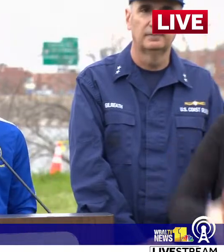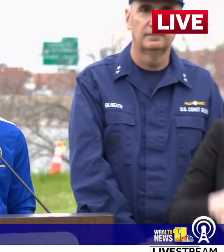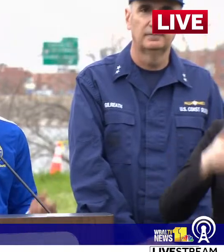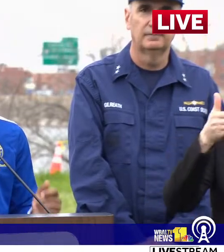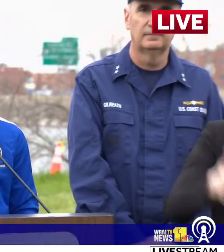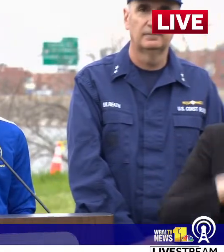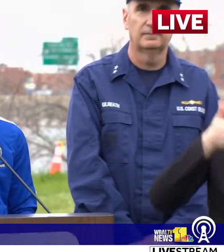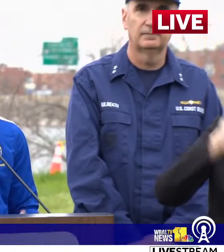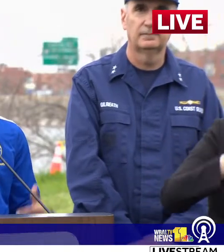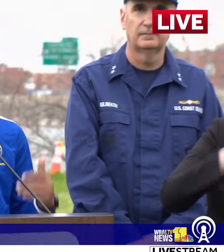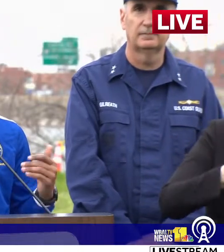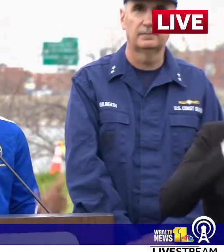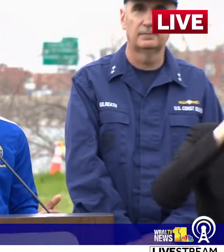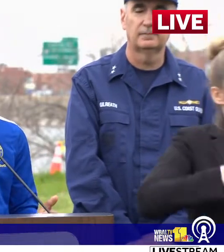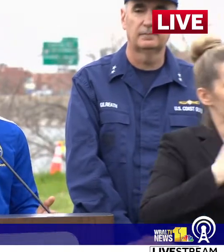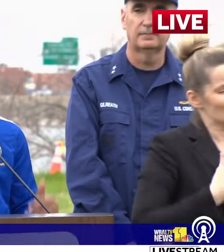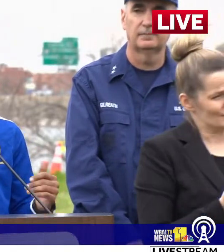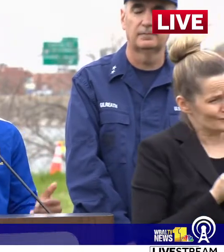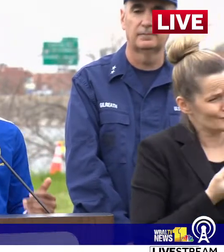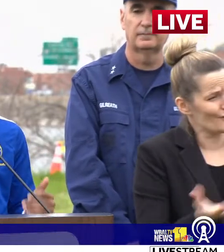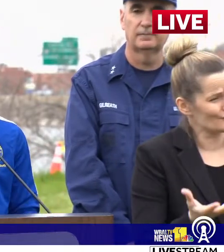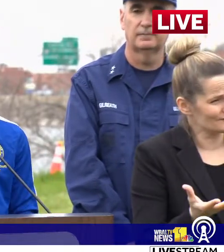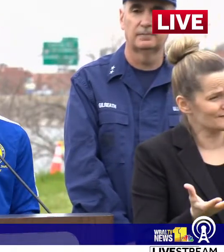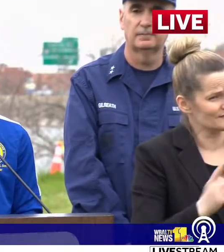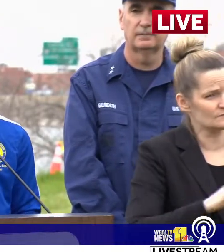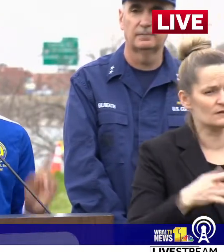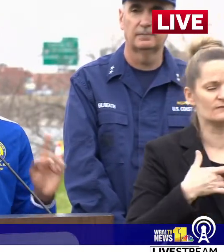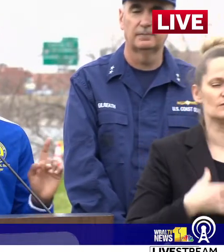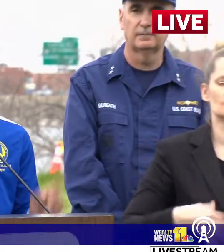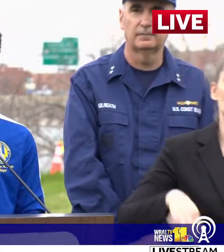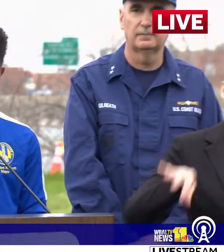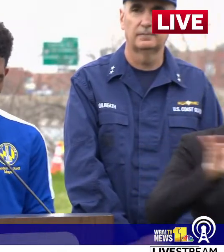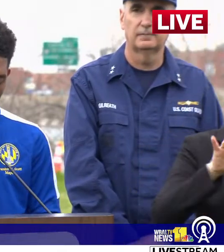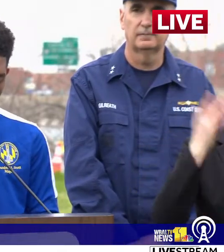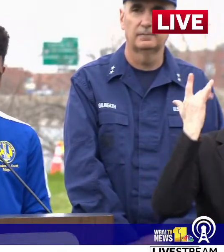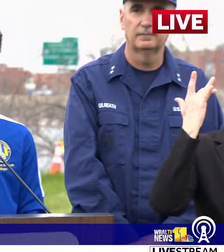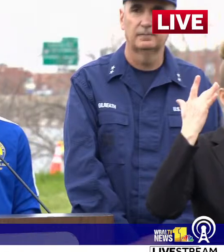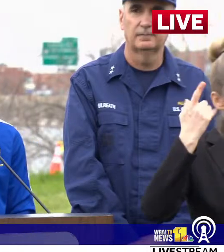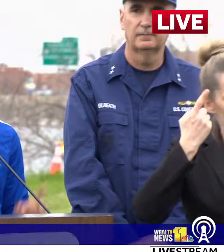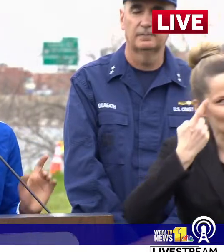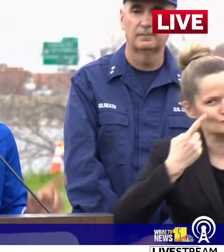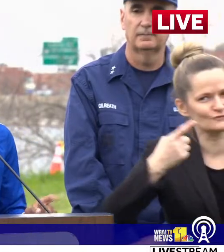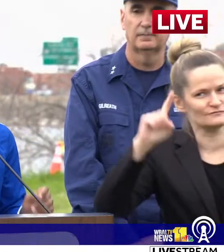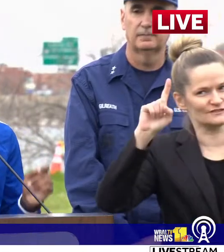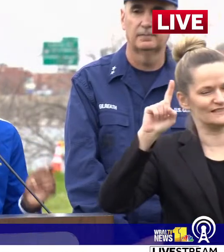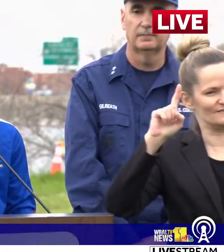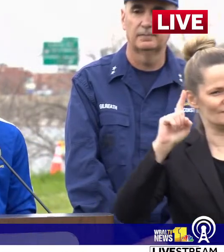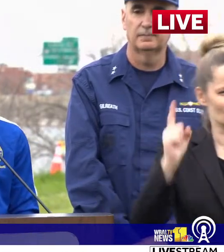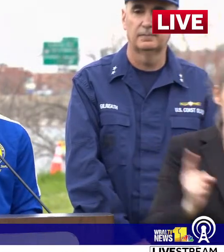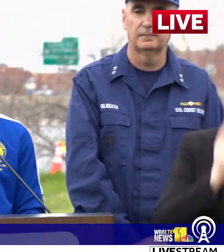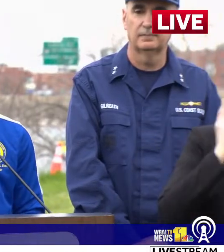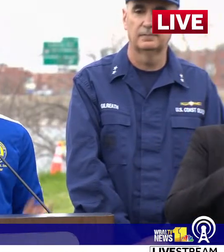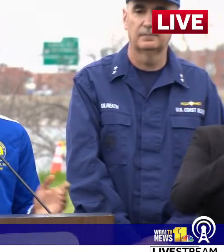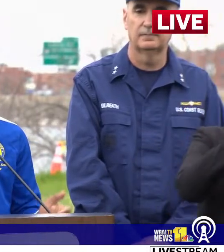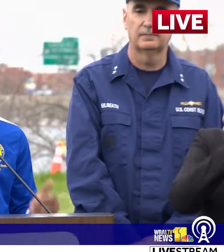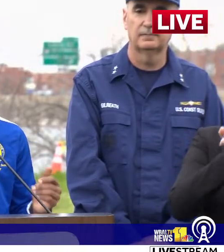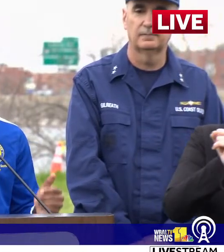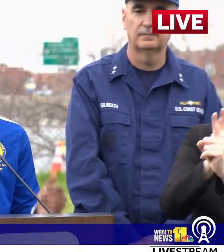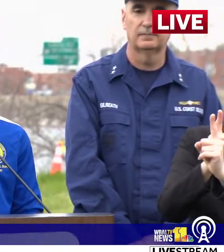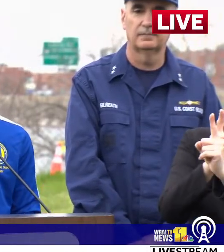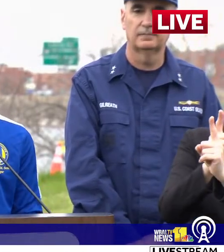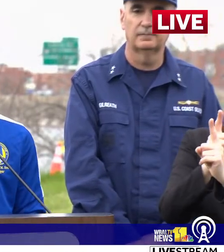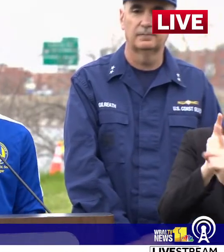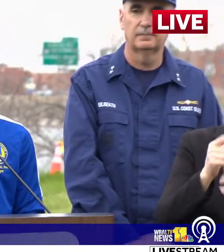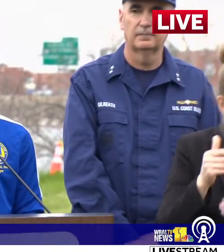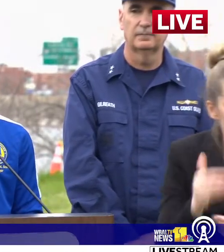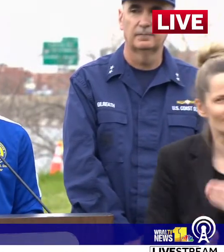it because we will have achieved our goals the right way and together. Doing it that way is going to make the process smoother